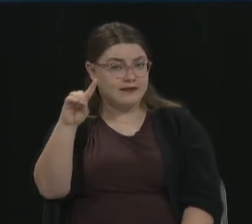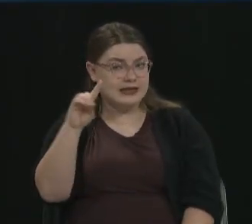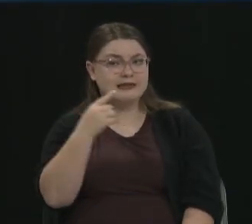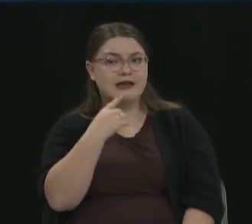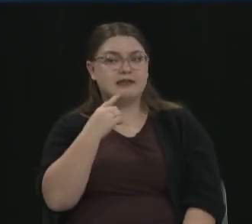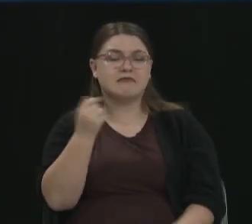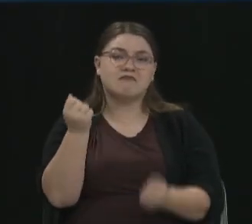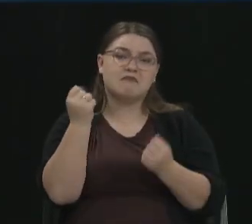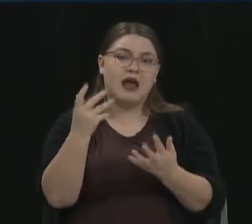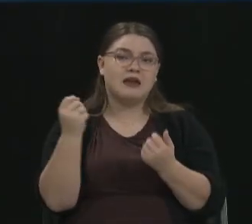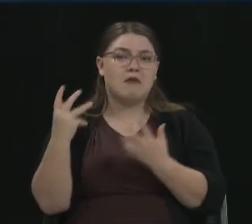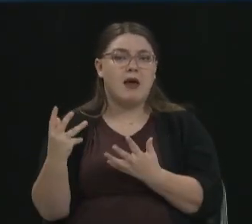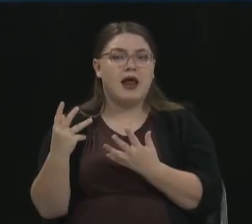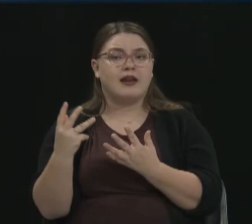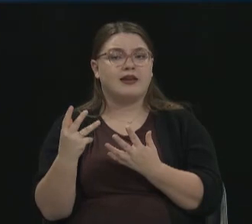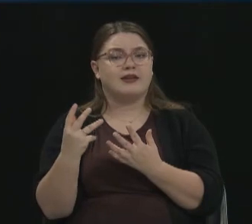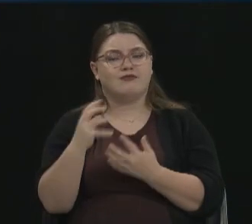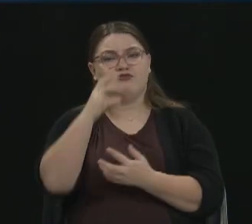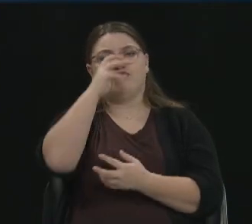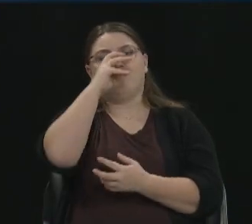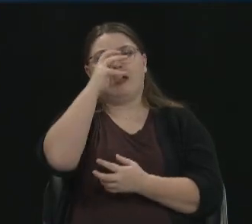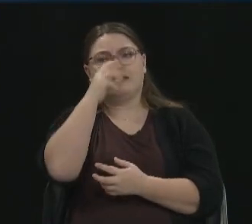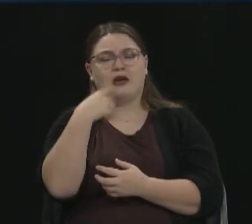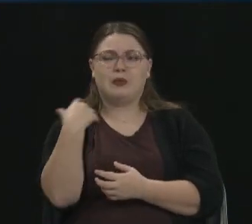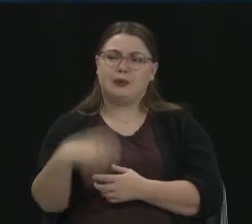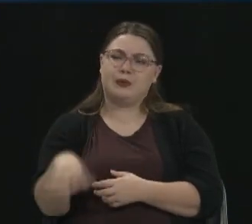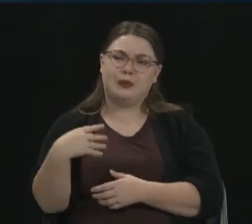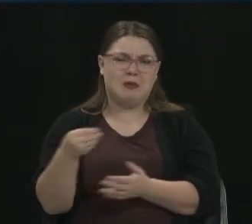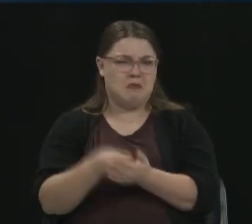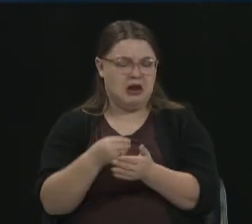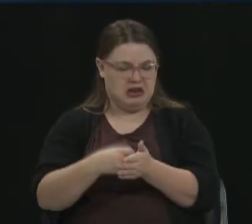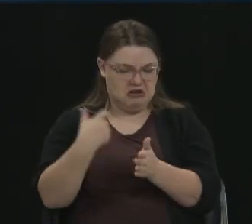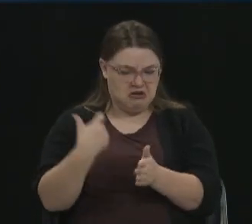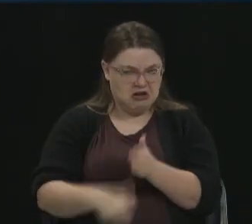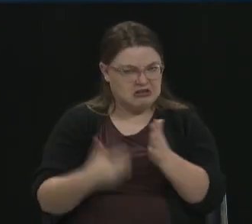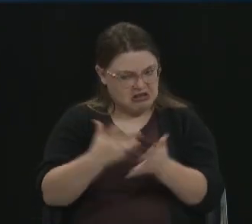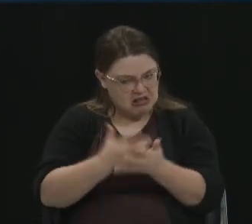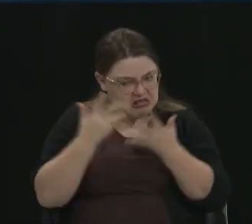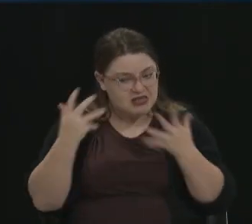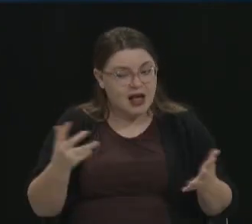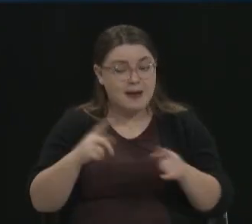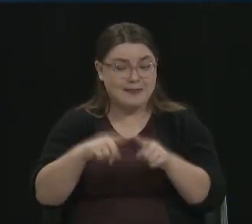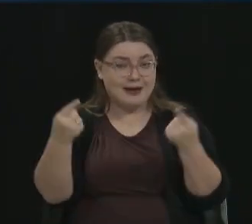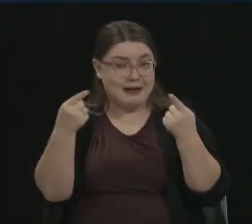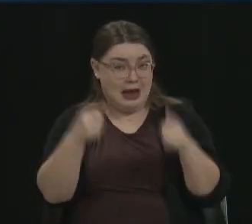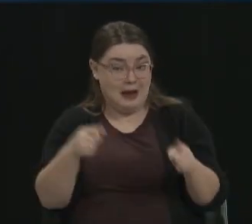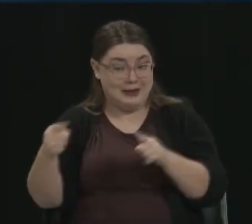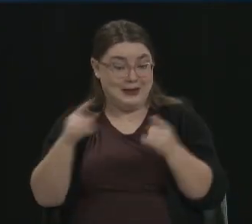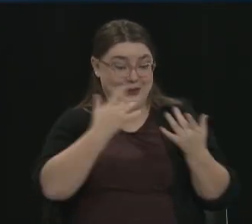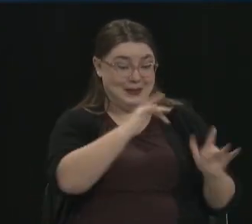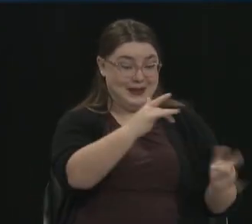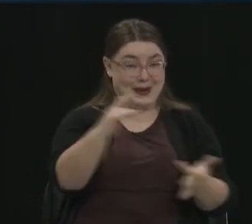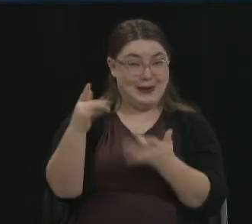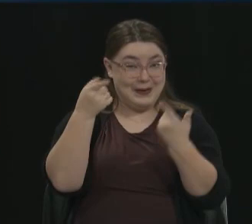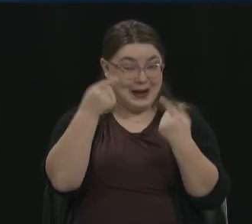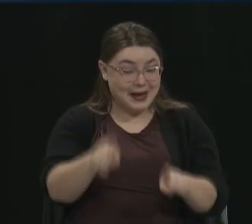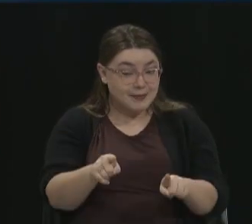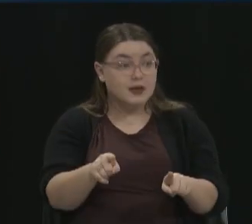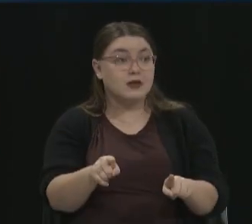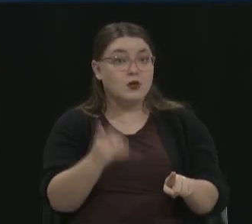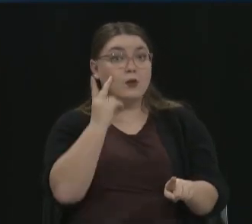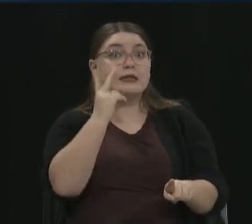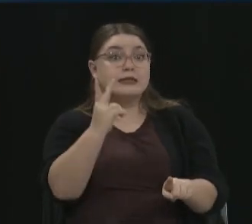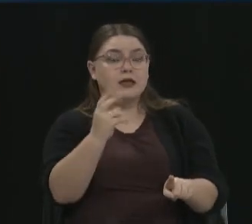would appear on the surface to say, gosh, they cost more money, but having a tornado roll through, and we see